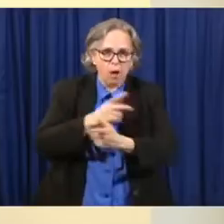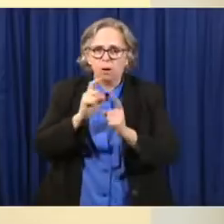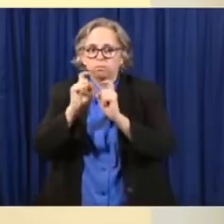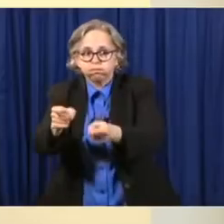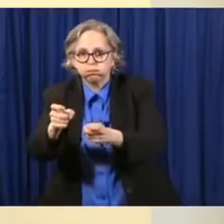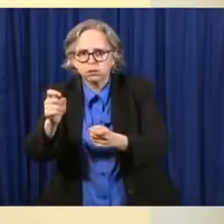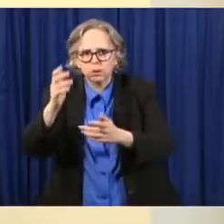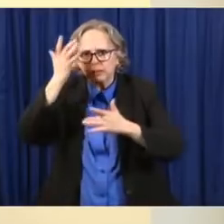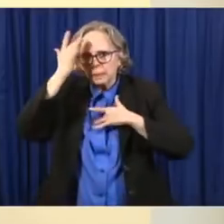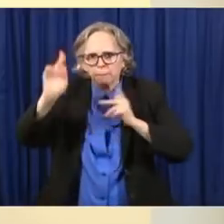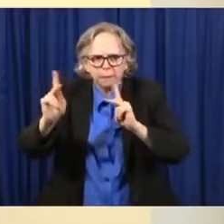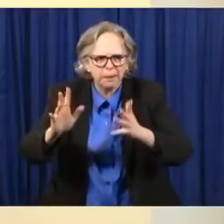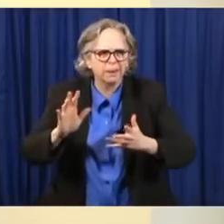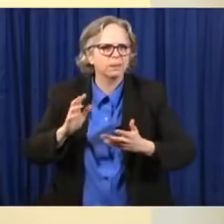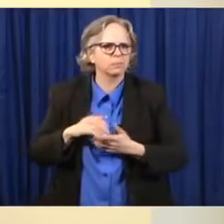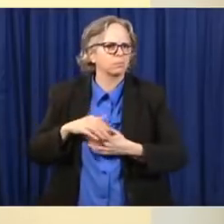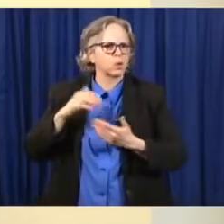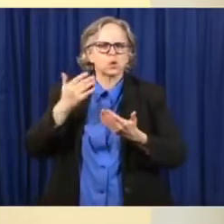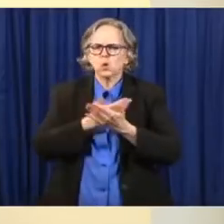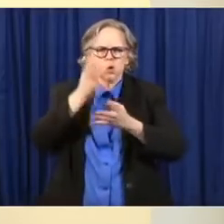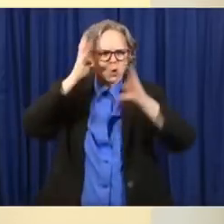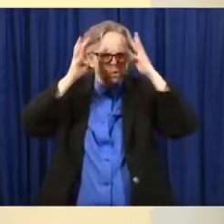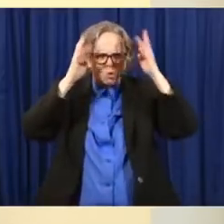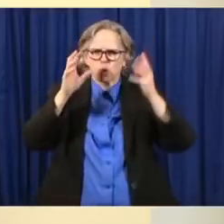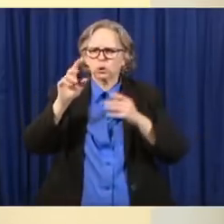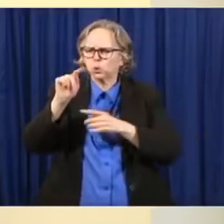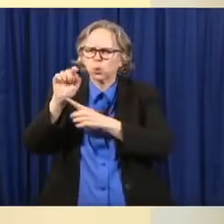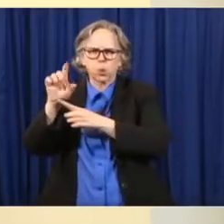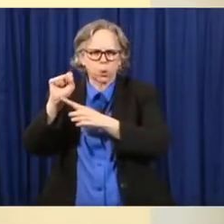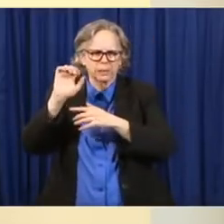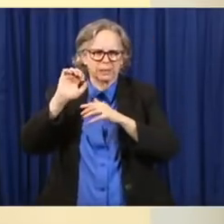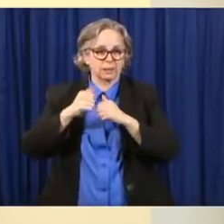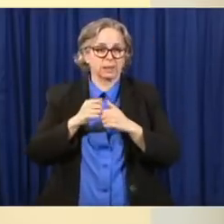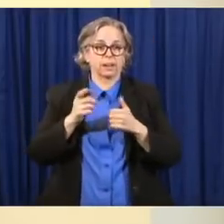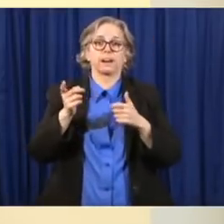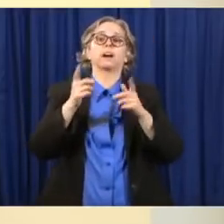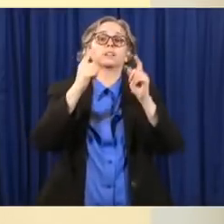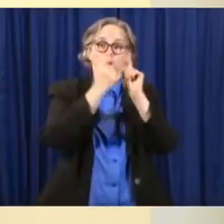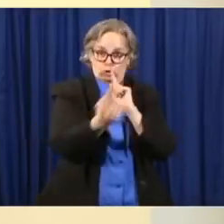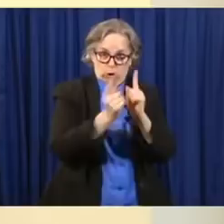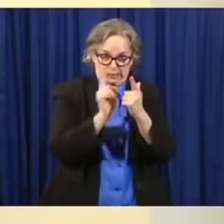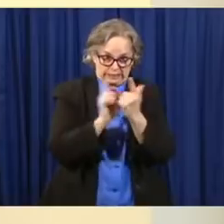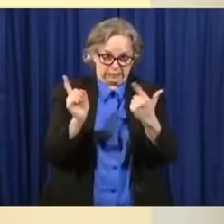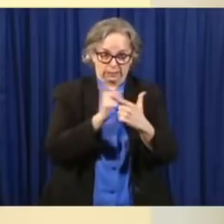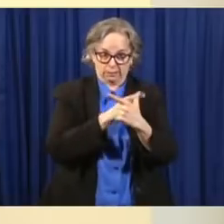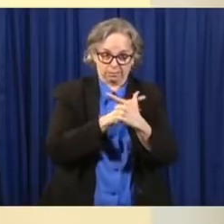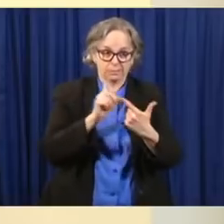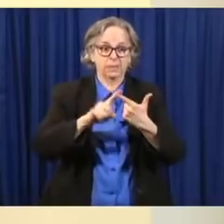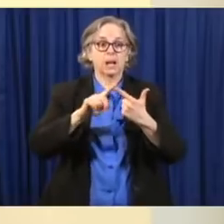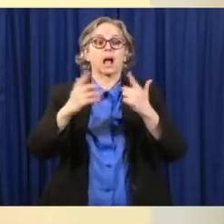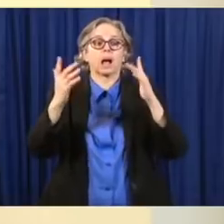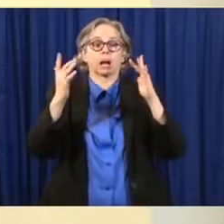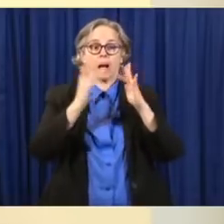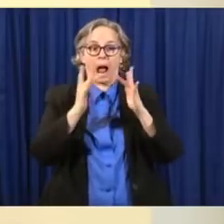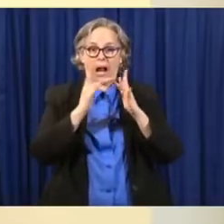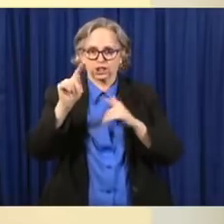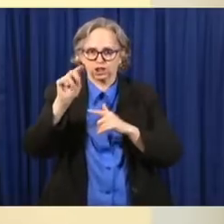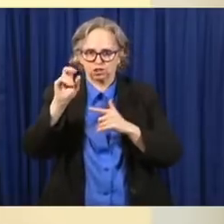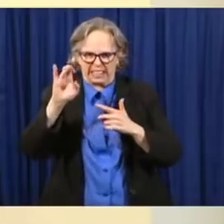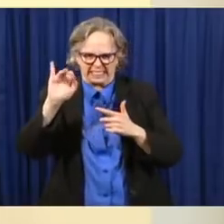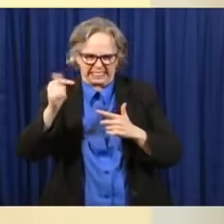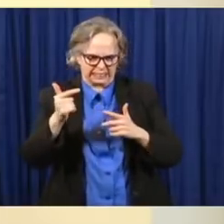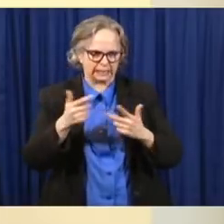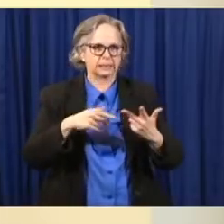new tools will come. So it's social distancing, contact tracing, testing, isolation and